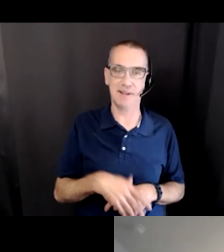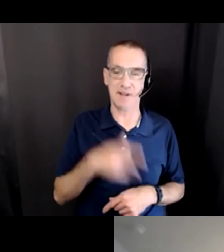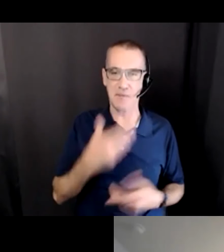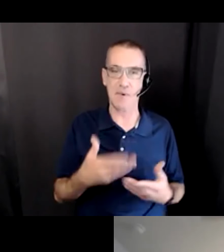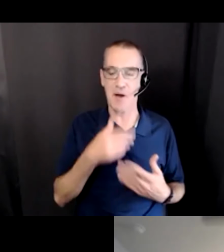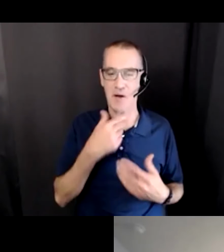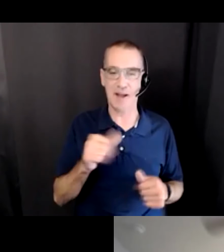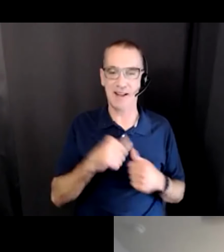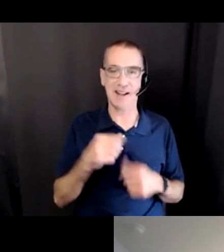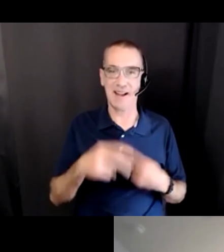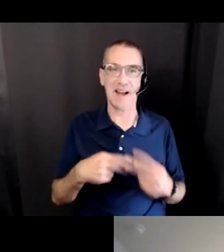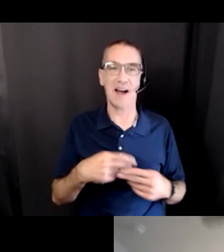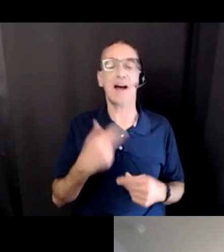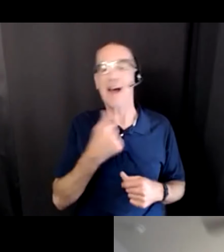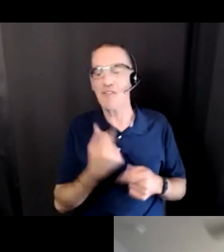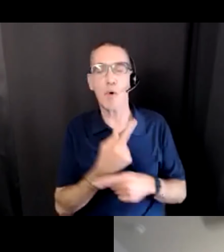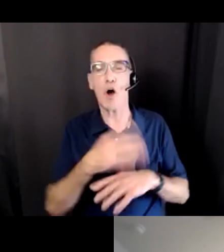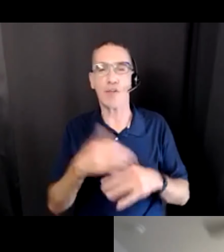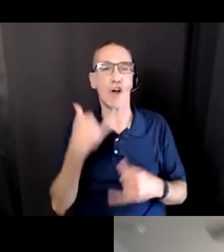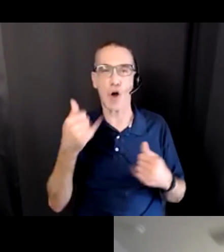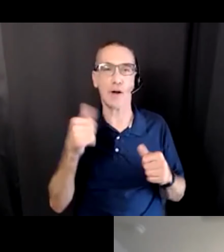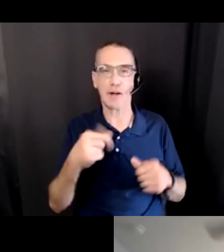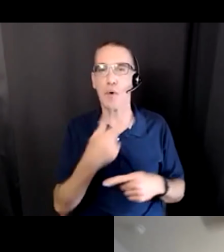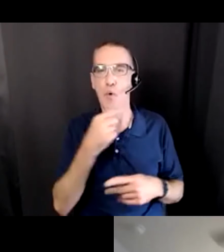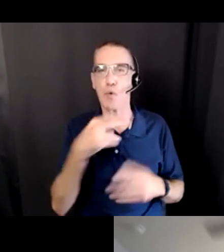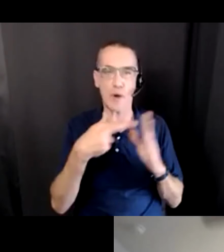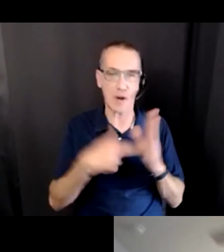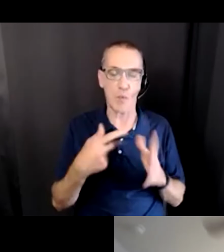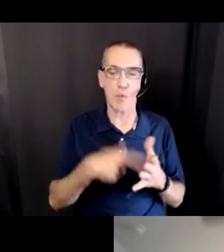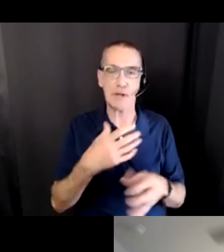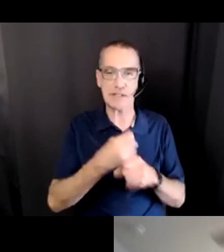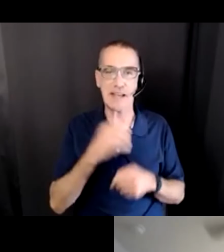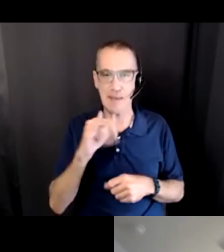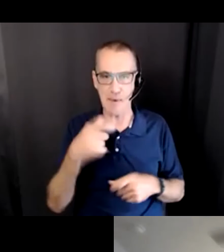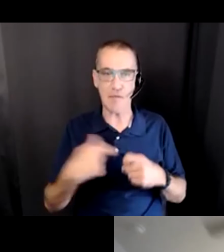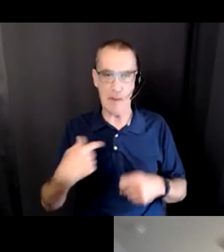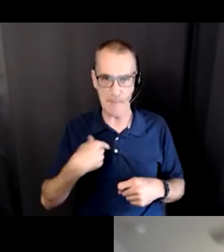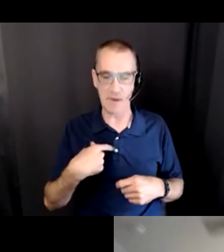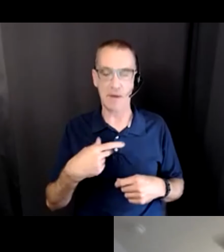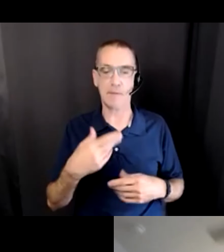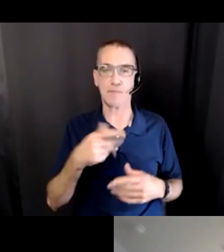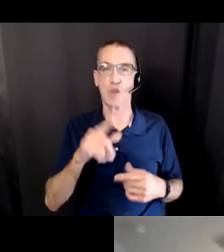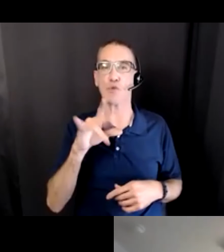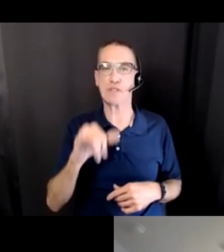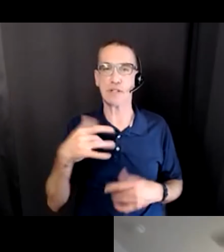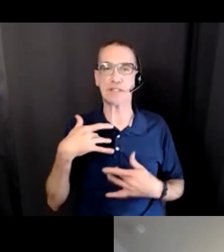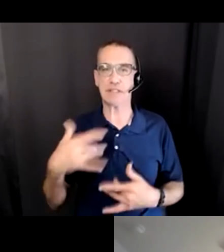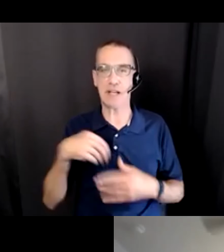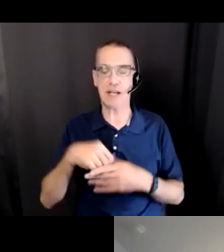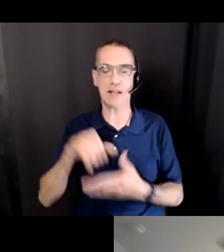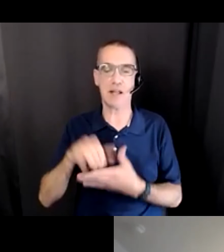stalker. Everyone on the call, as well as anyone who registered, will receive an email from me with Lucy's usually in